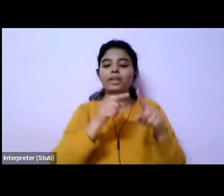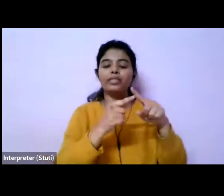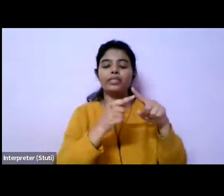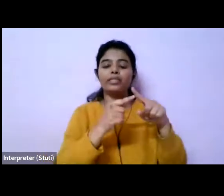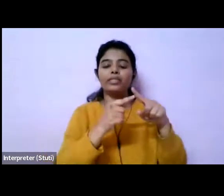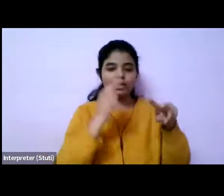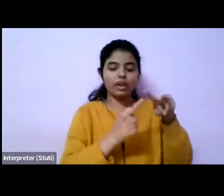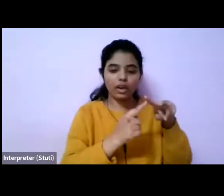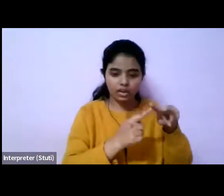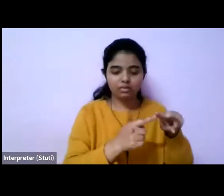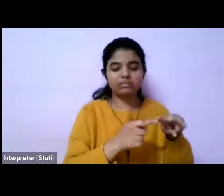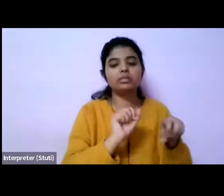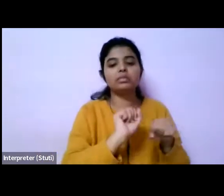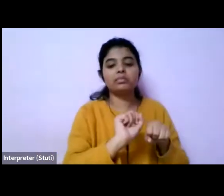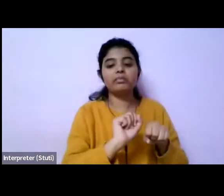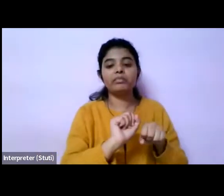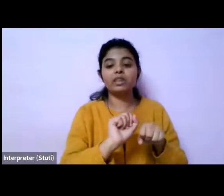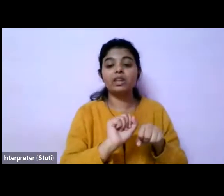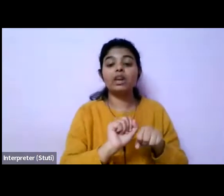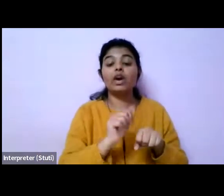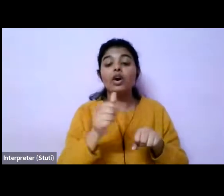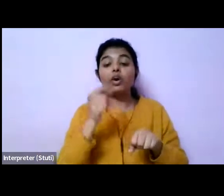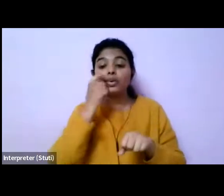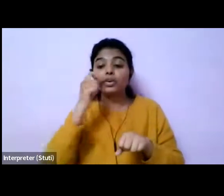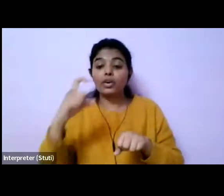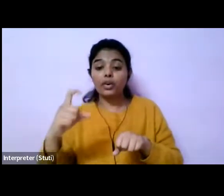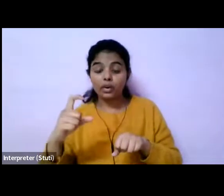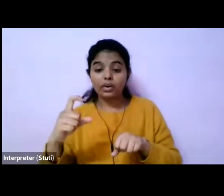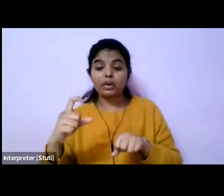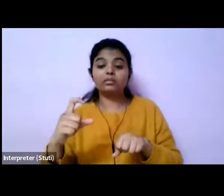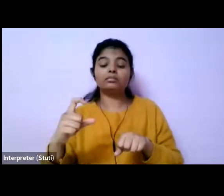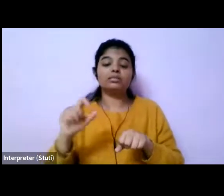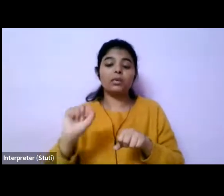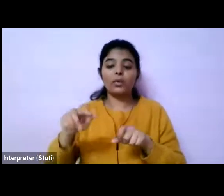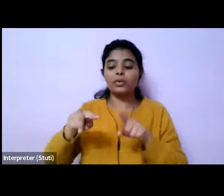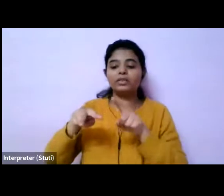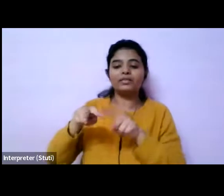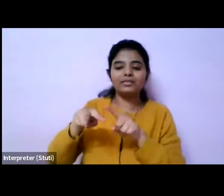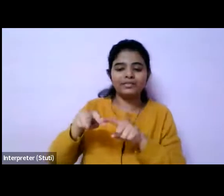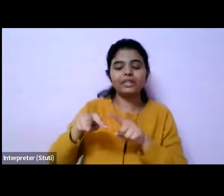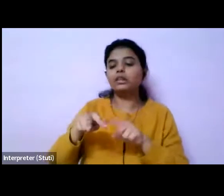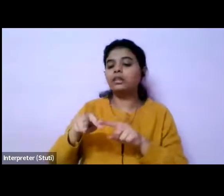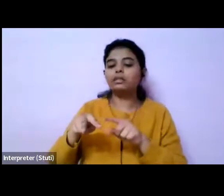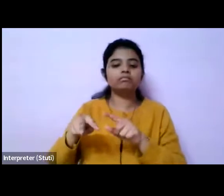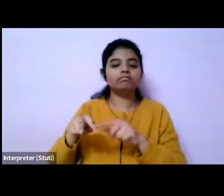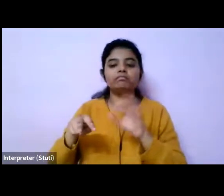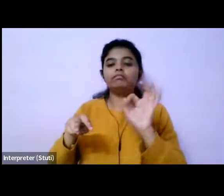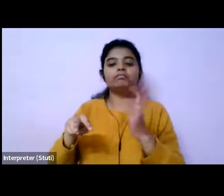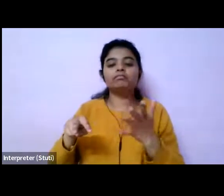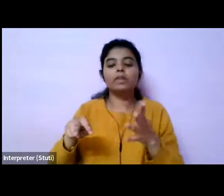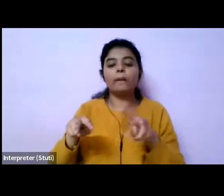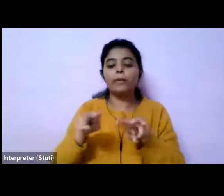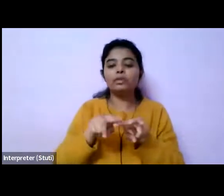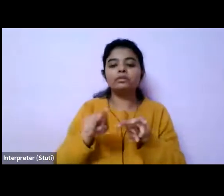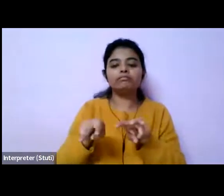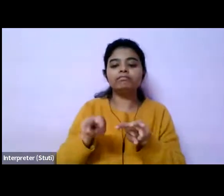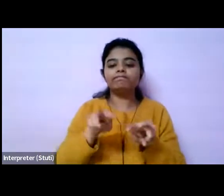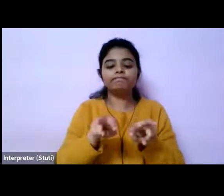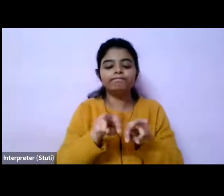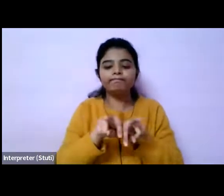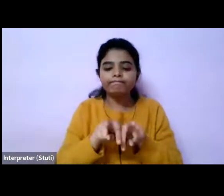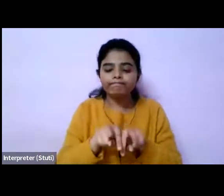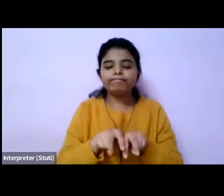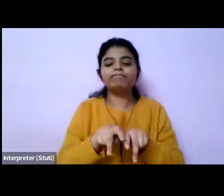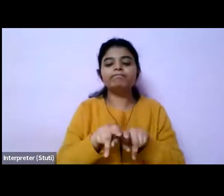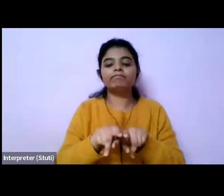3rd leg doesn't survive on Chandan either, and both the siblings persevere with 1 leg. Therefore, the culpability